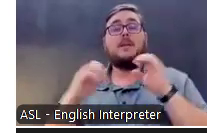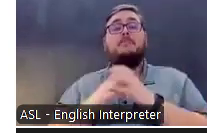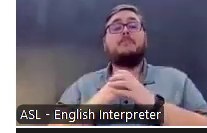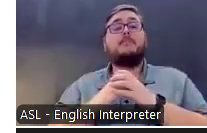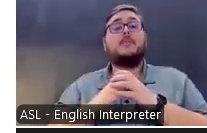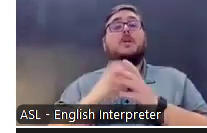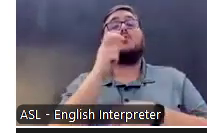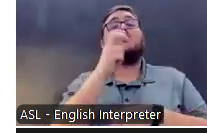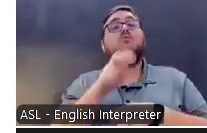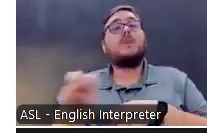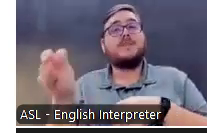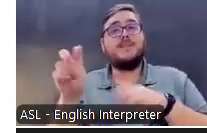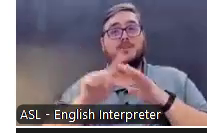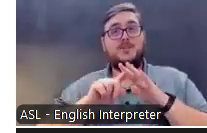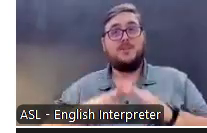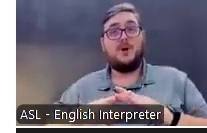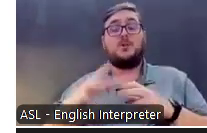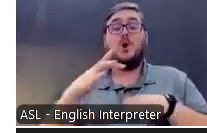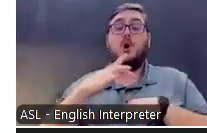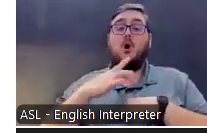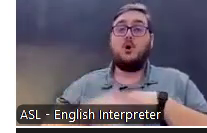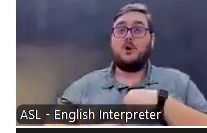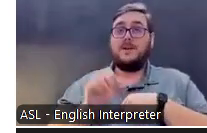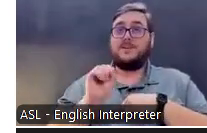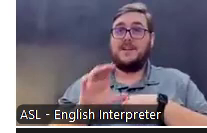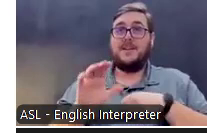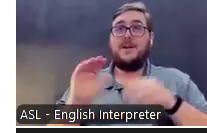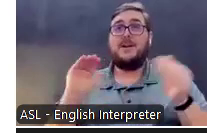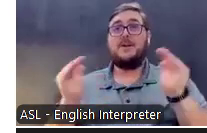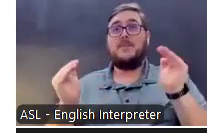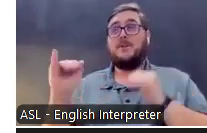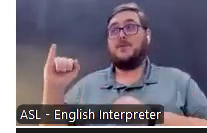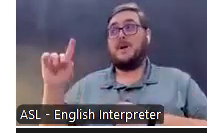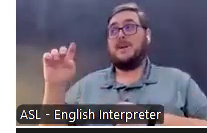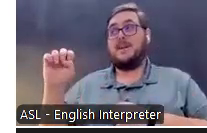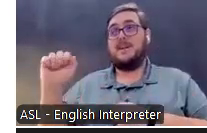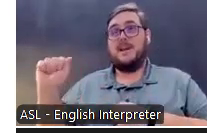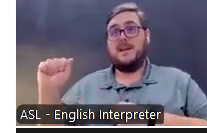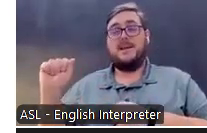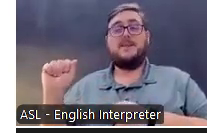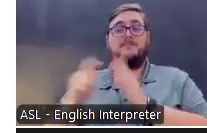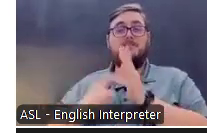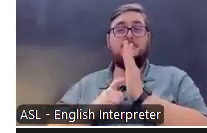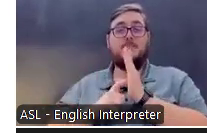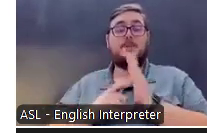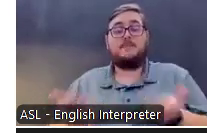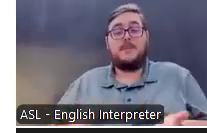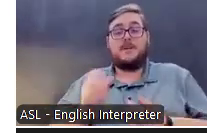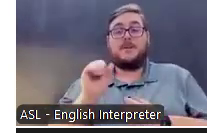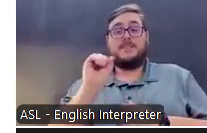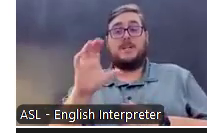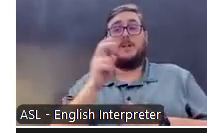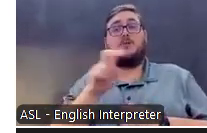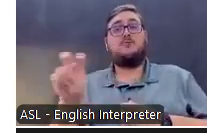Transition actually begins earlier in South Carolina than it does in IDEA. In South Carolina, transition